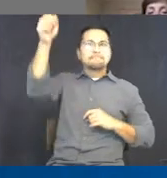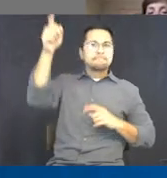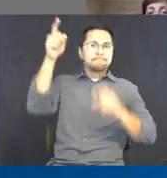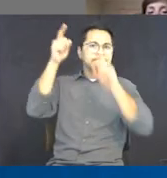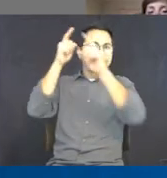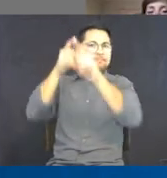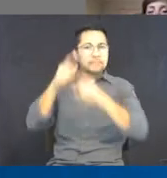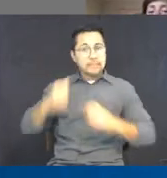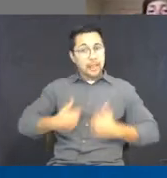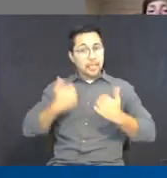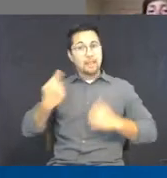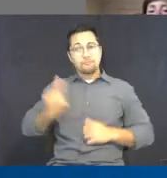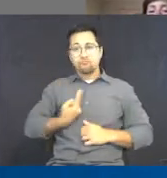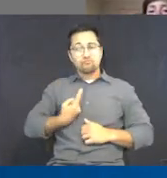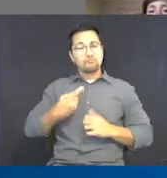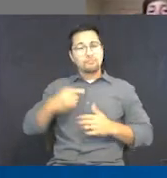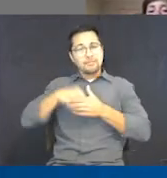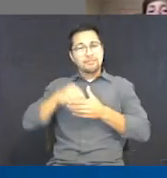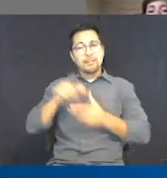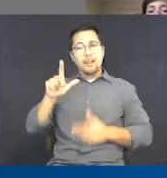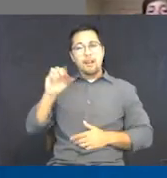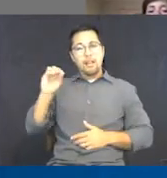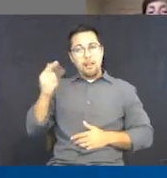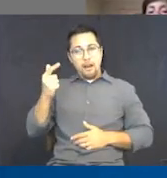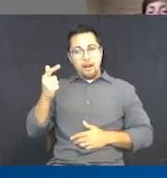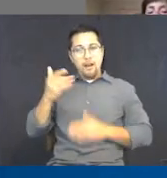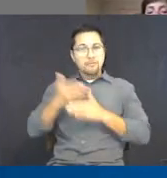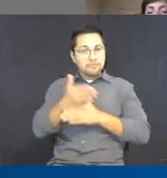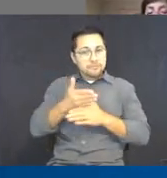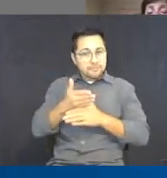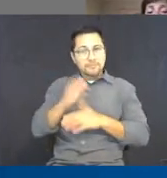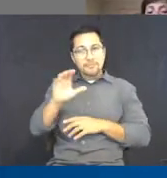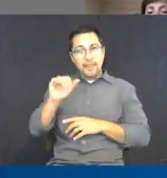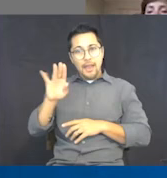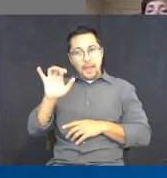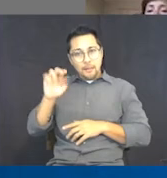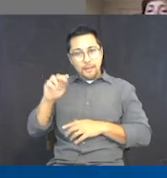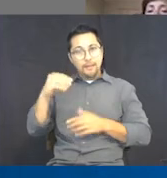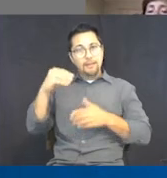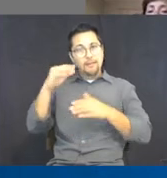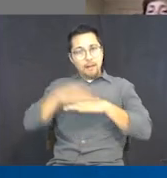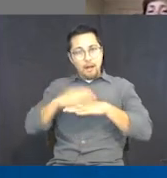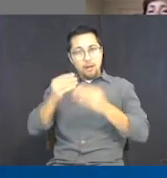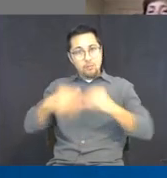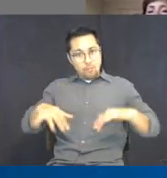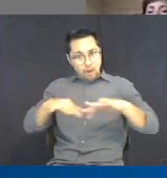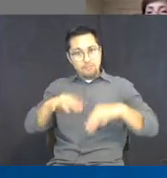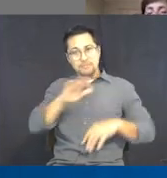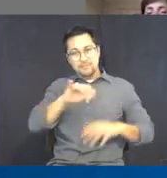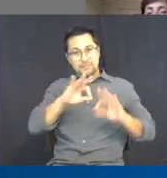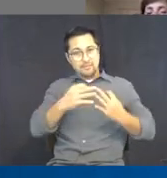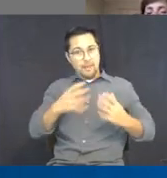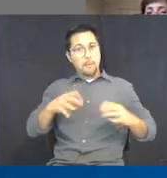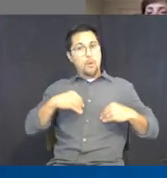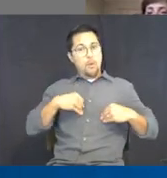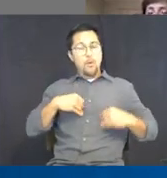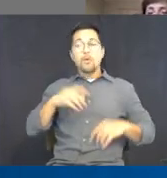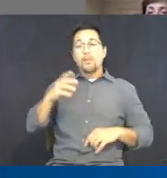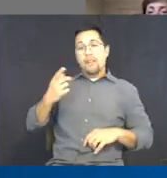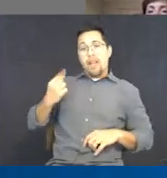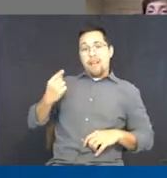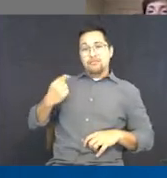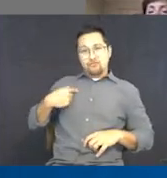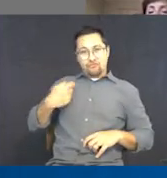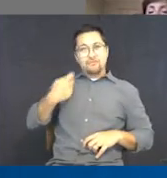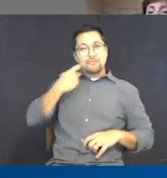his log cabin. And it was just amazing to see David kind of work towards his goals and also to see how the